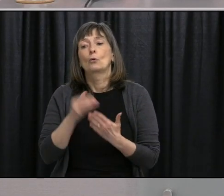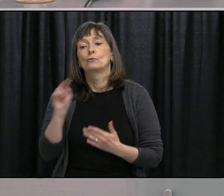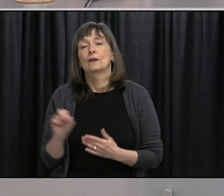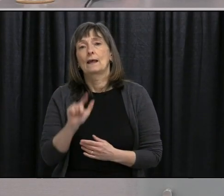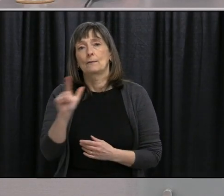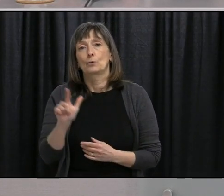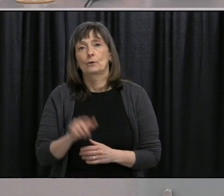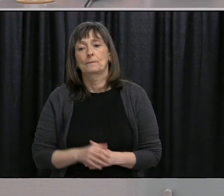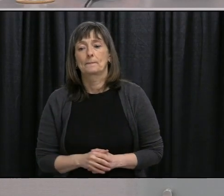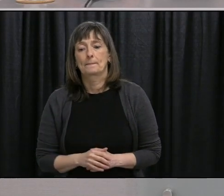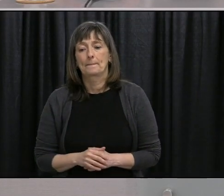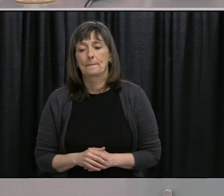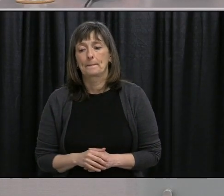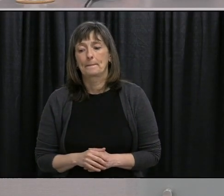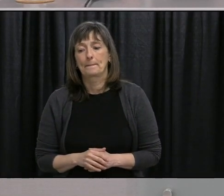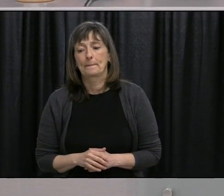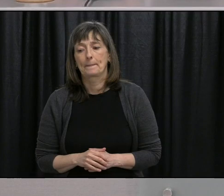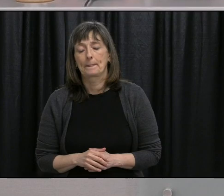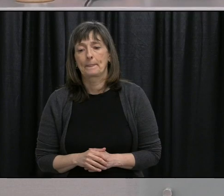Please go ahead.